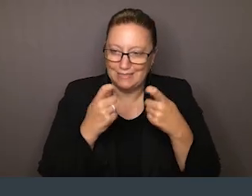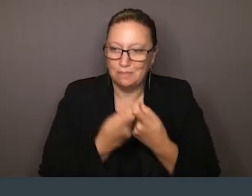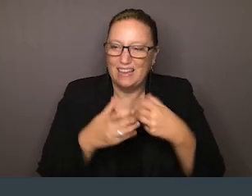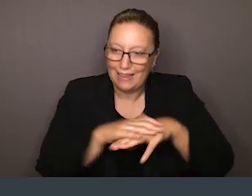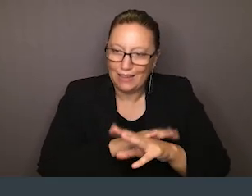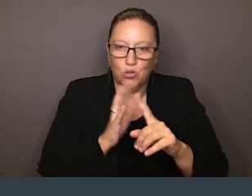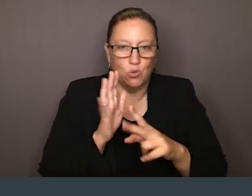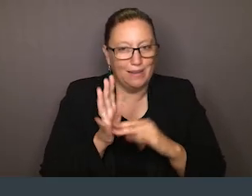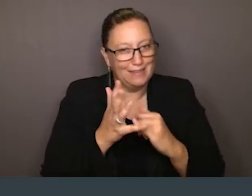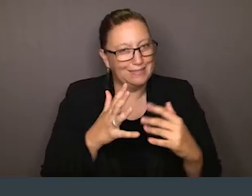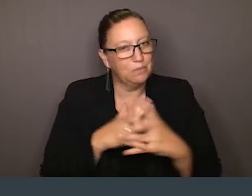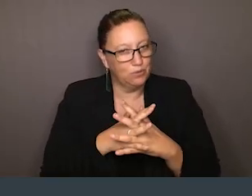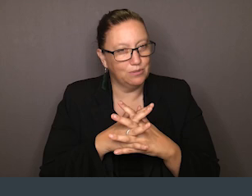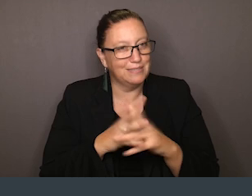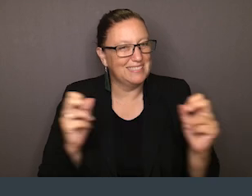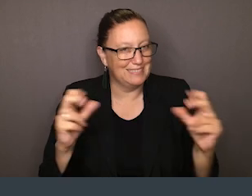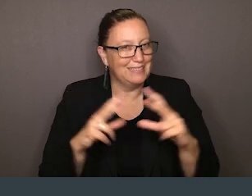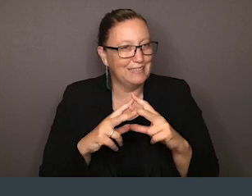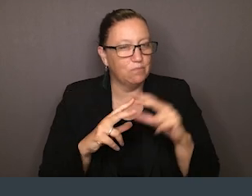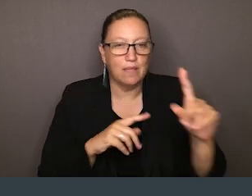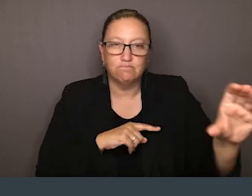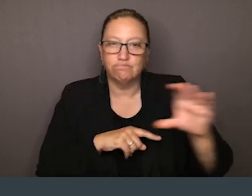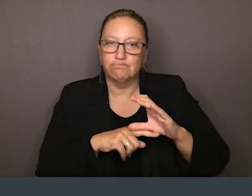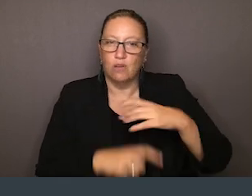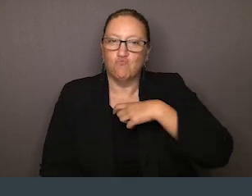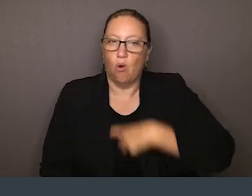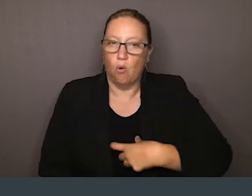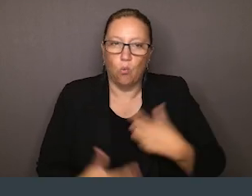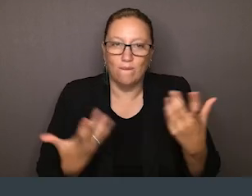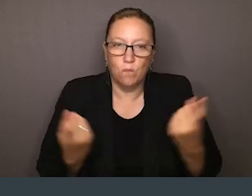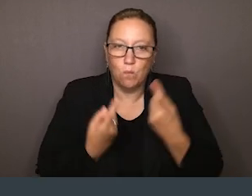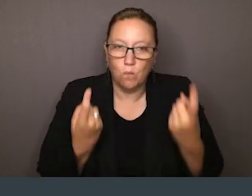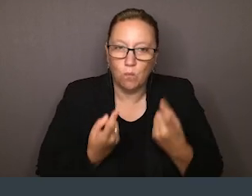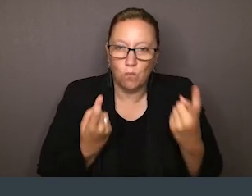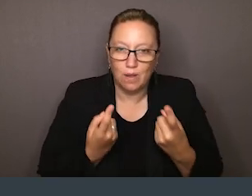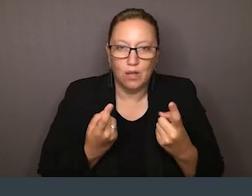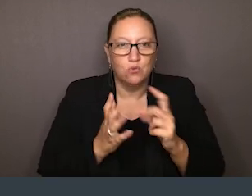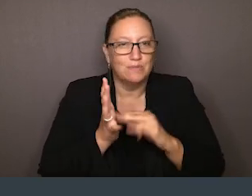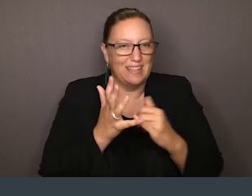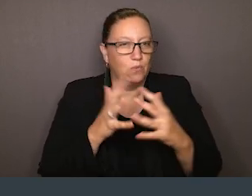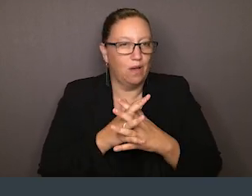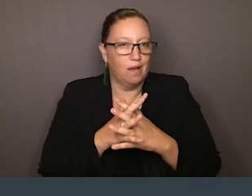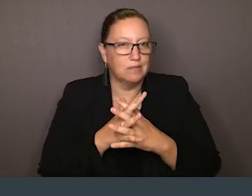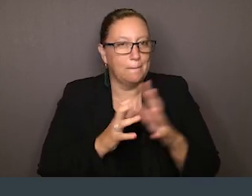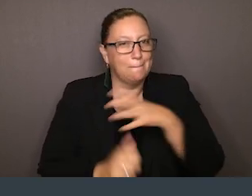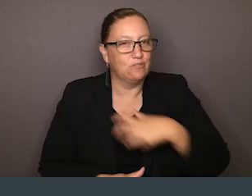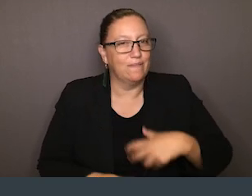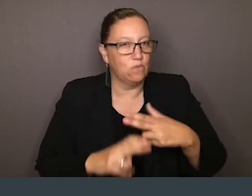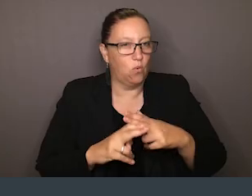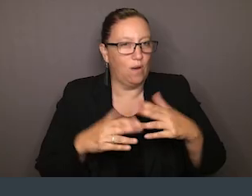at UNSW Sydney. This particular role is funded by the New South Wales Ministry of Health Mental Health